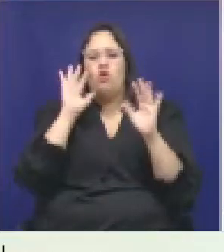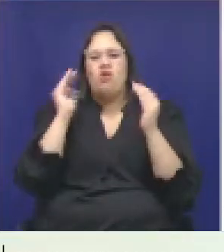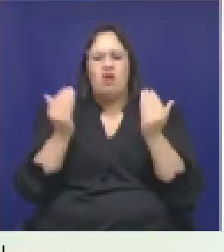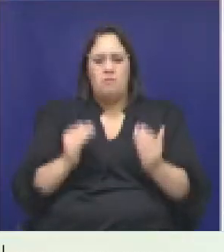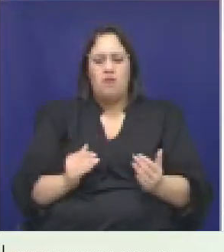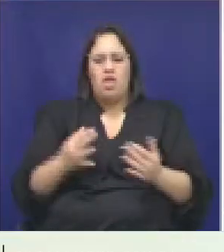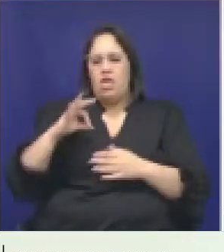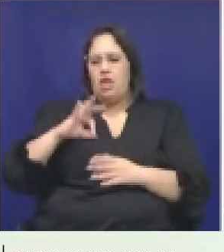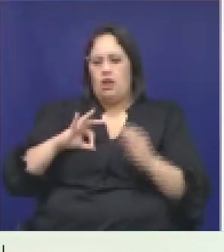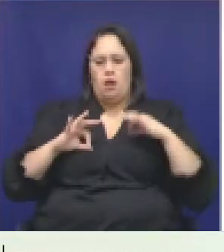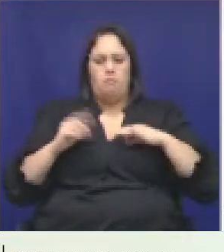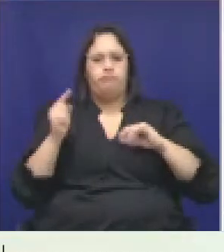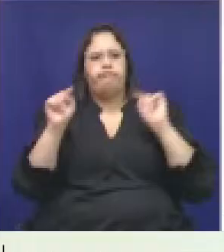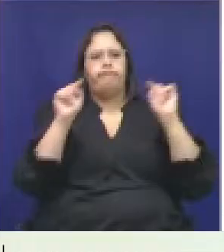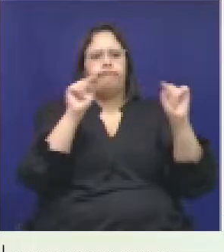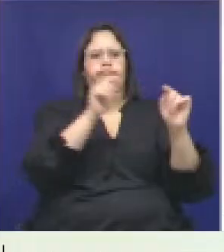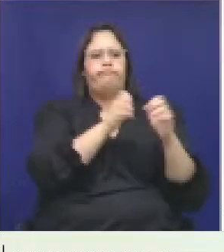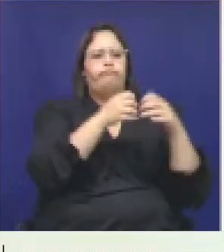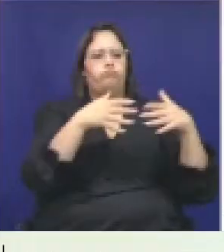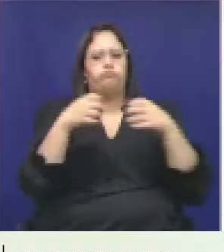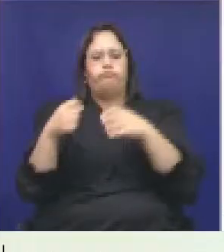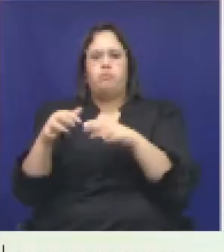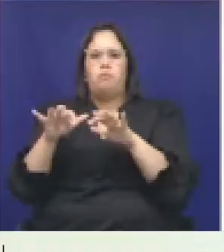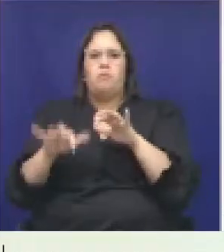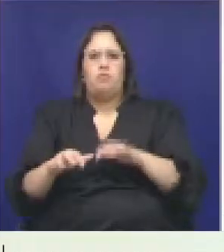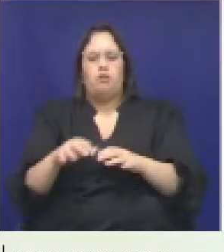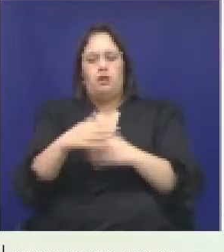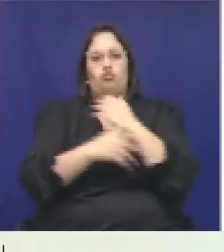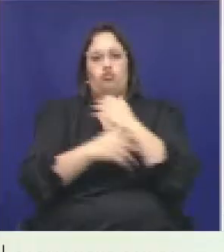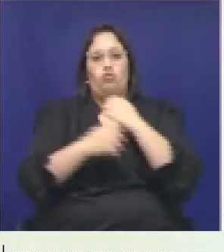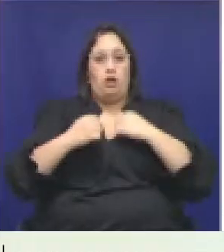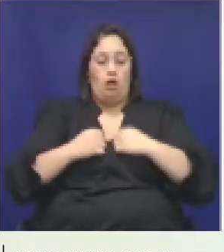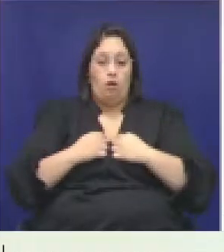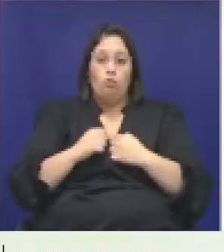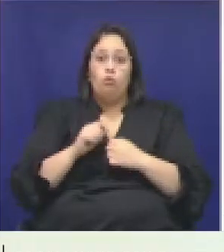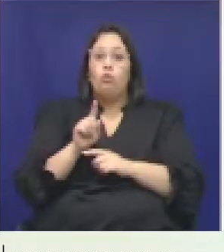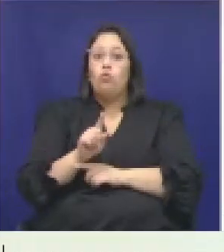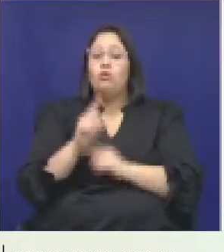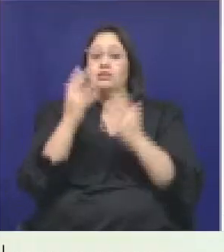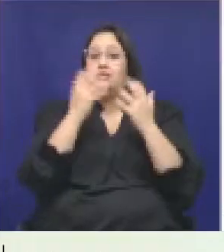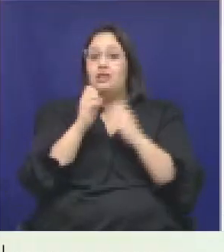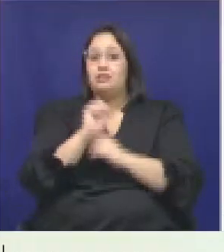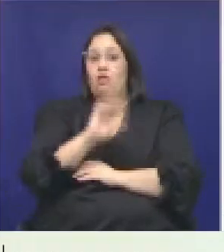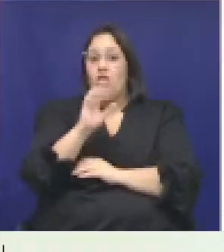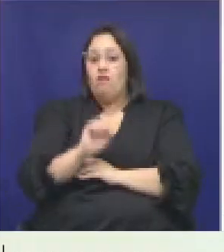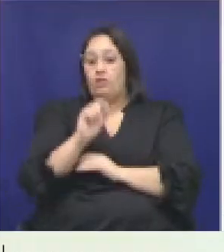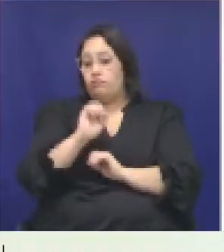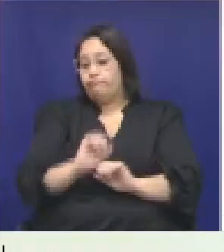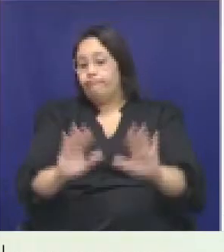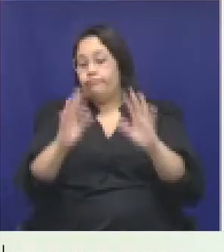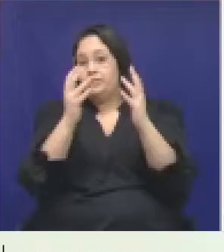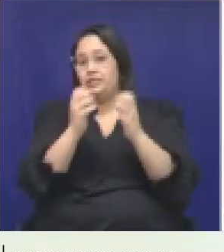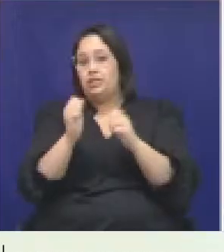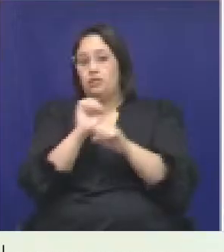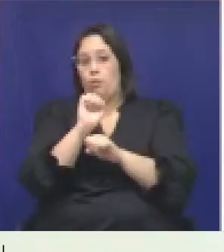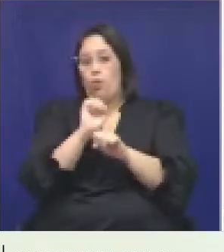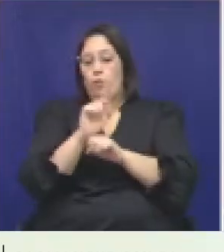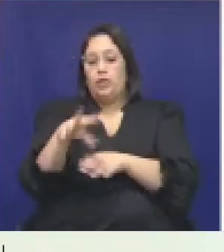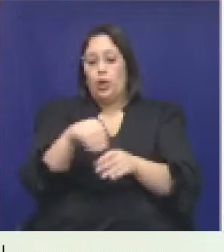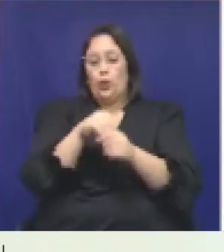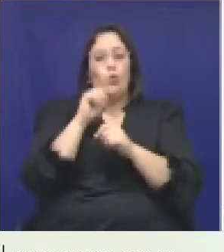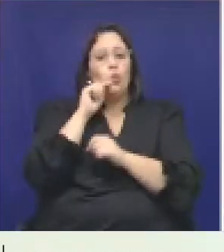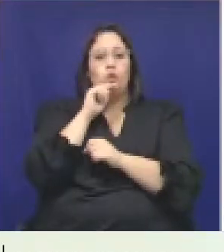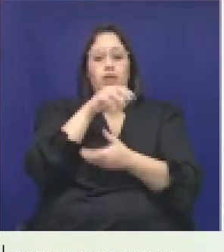of income among different population groups in our country. Even though Stats SA releases statistics on employment, which includes